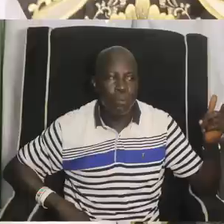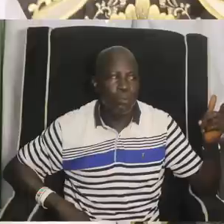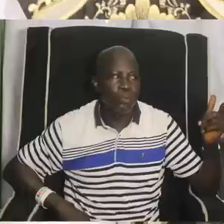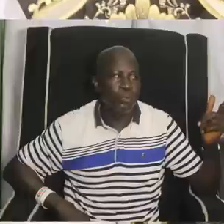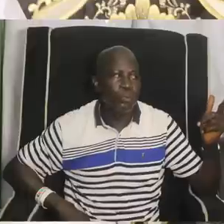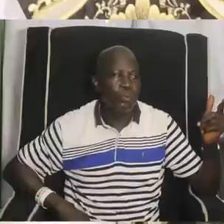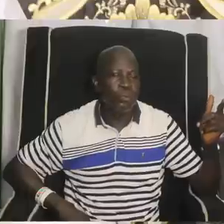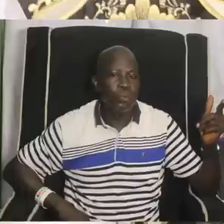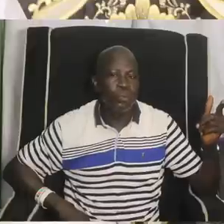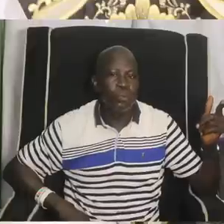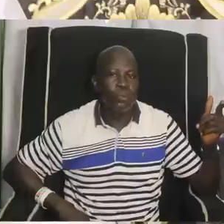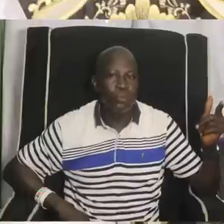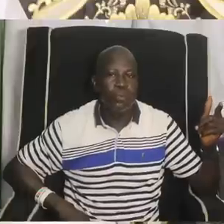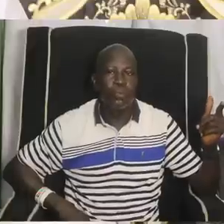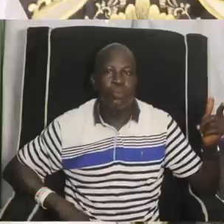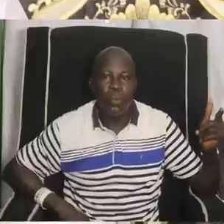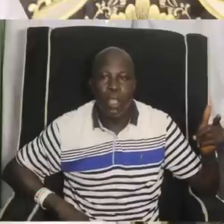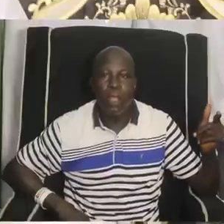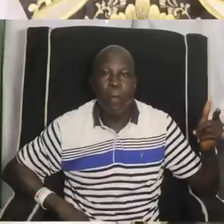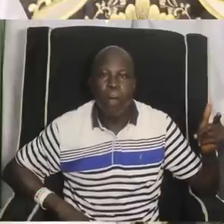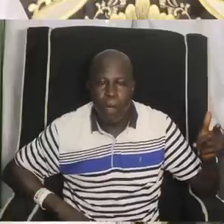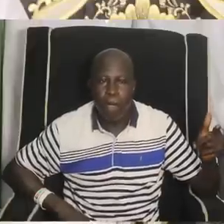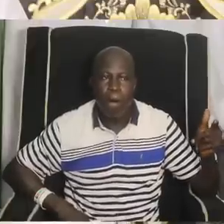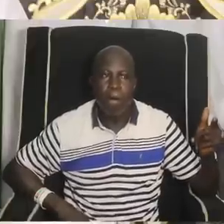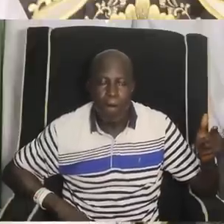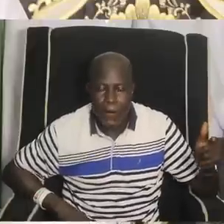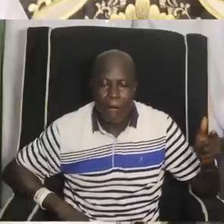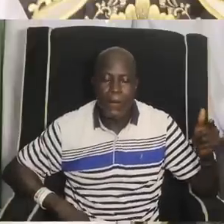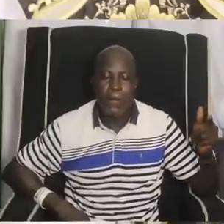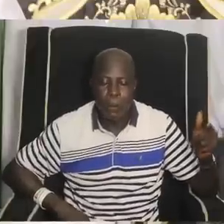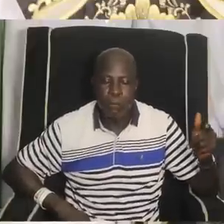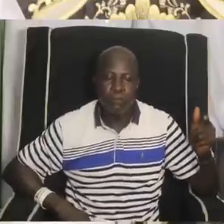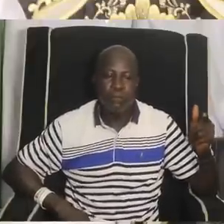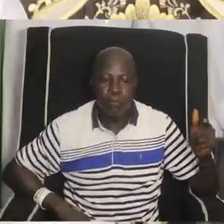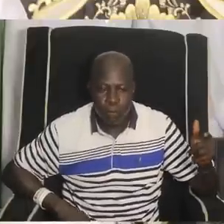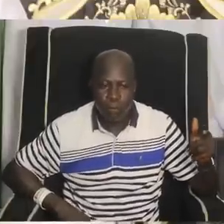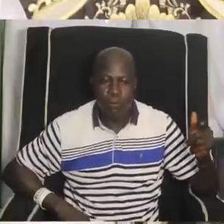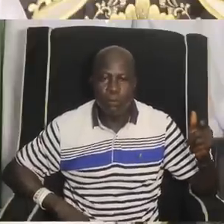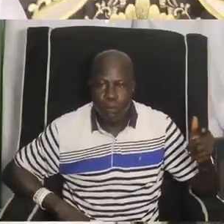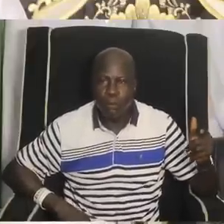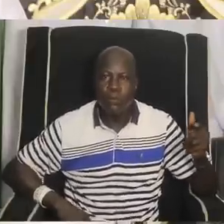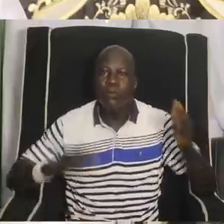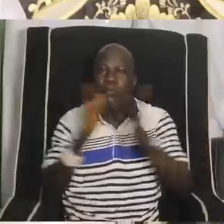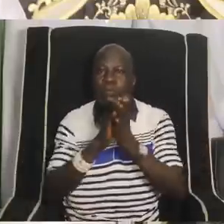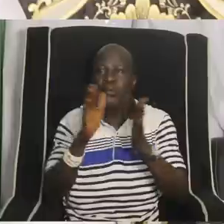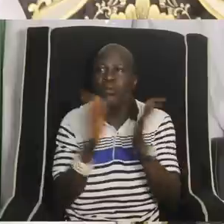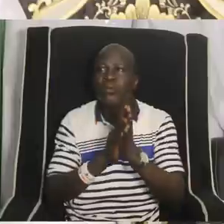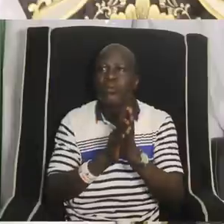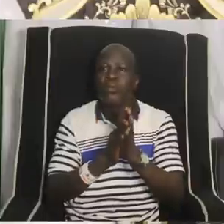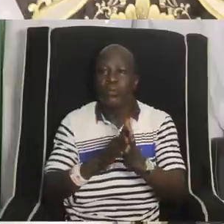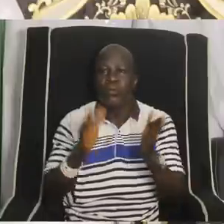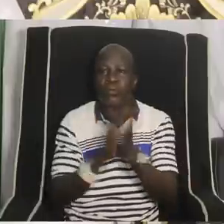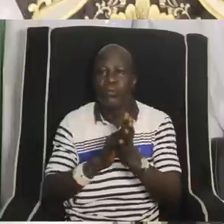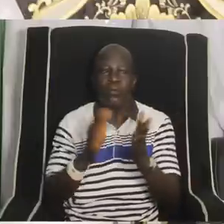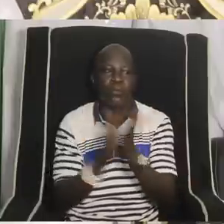Ba Jesus. Lati fere fuwa. Yan la no santa